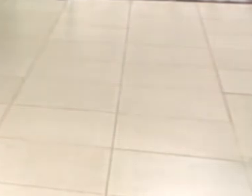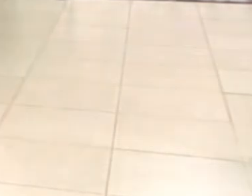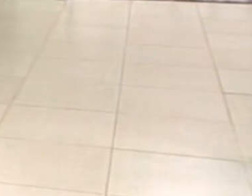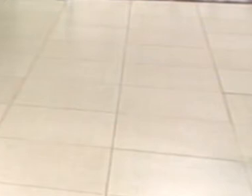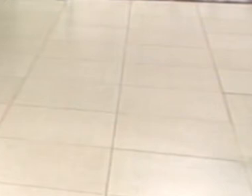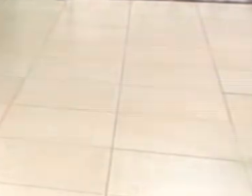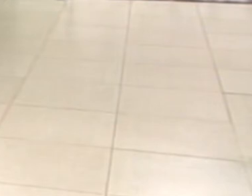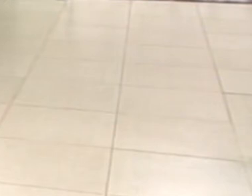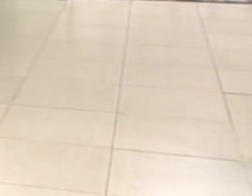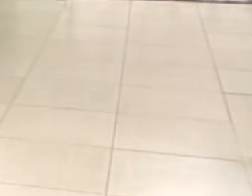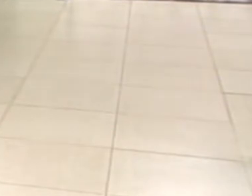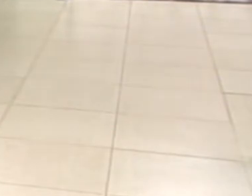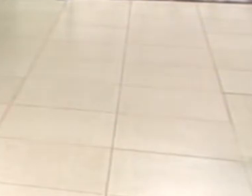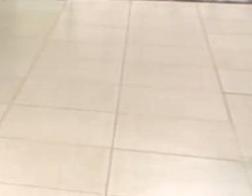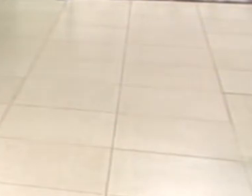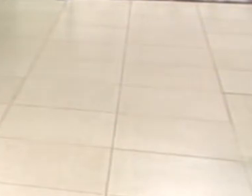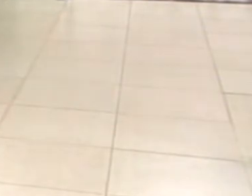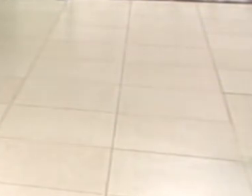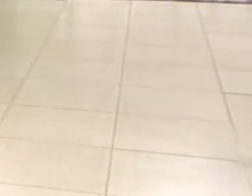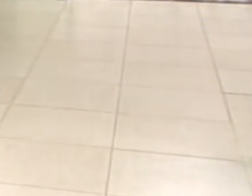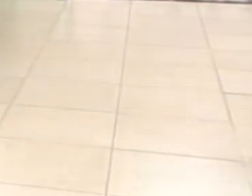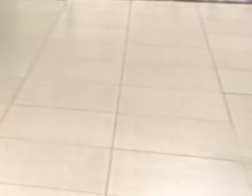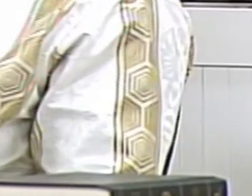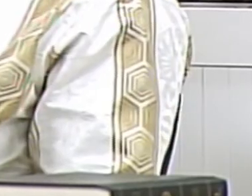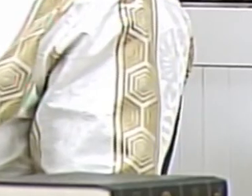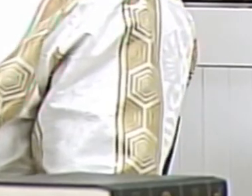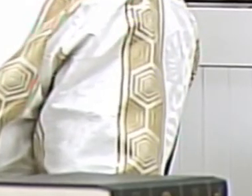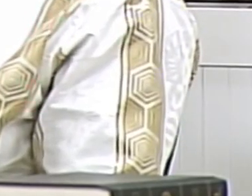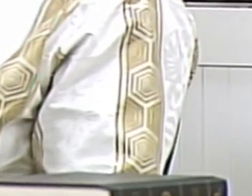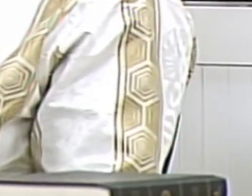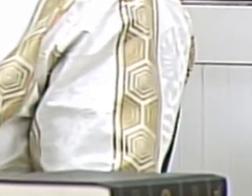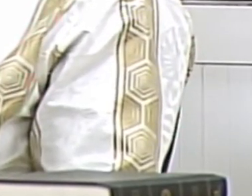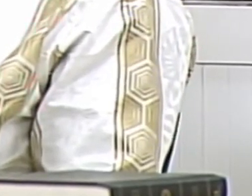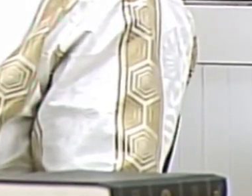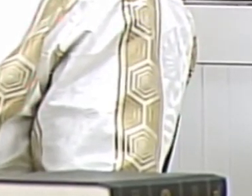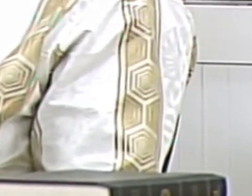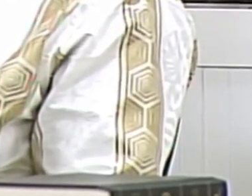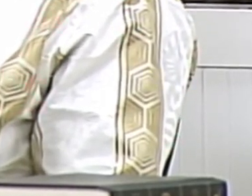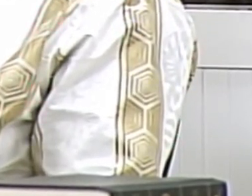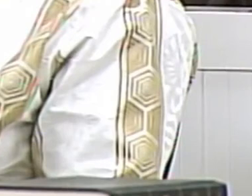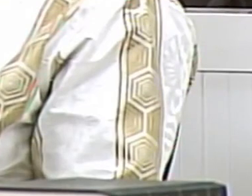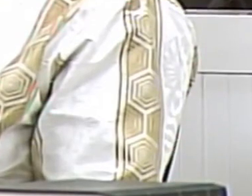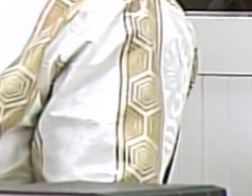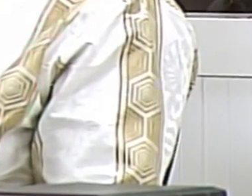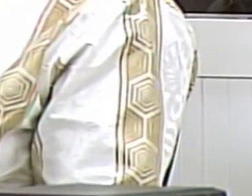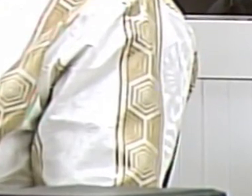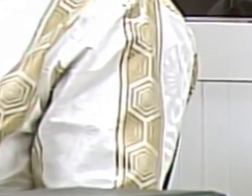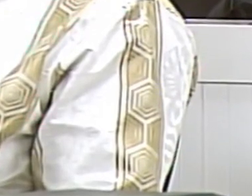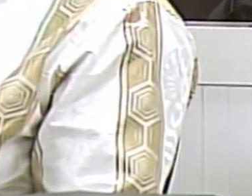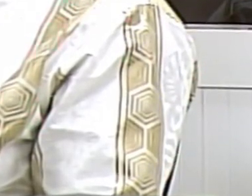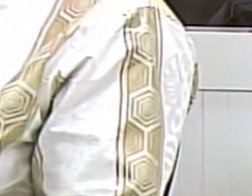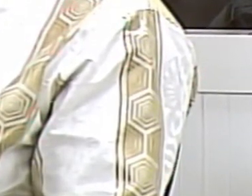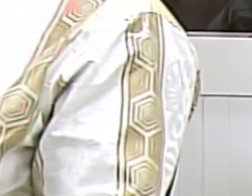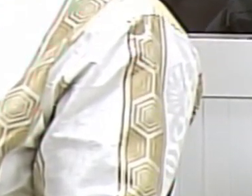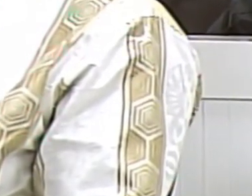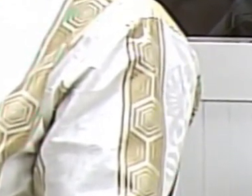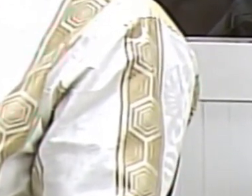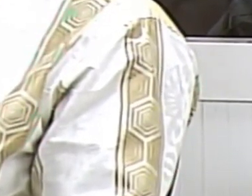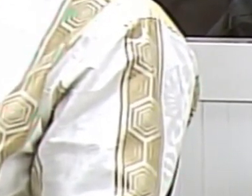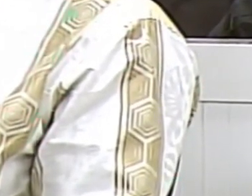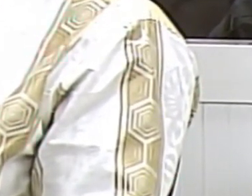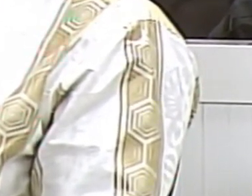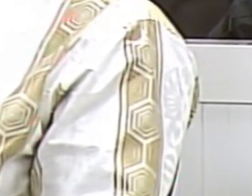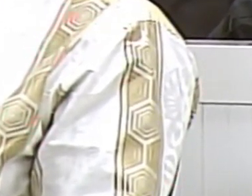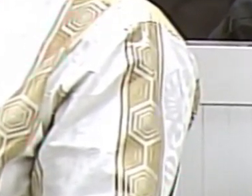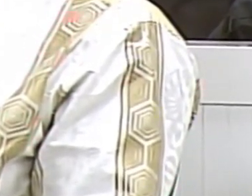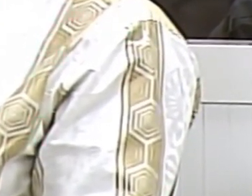juroom ñeneen ci wéru July. And on Friday 22nd. Bisi aljuma la won ñaar fukki fan ak ñaar. The coup took